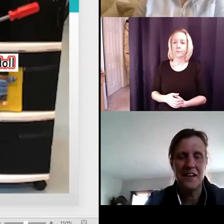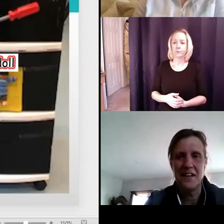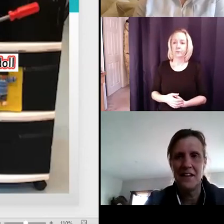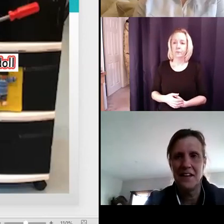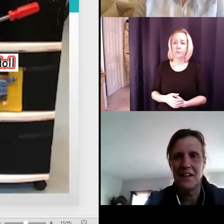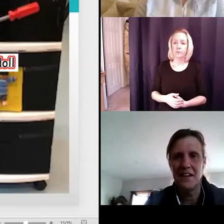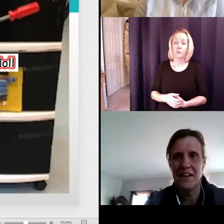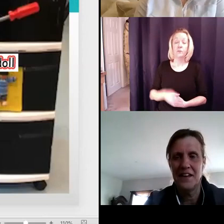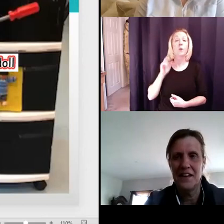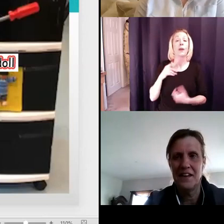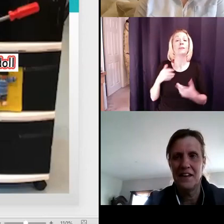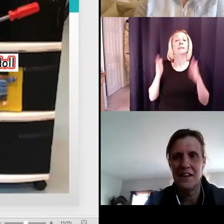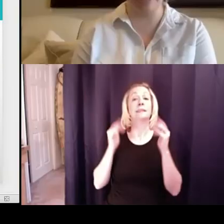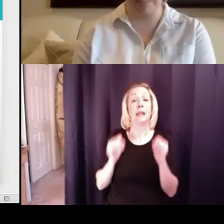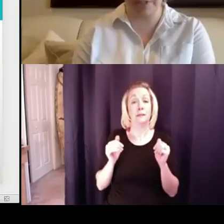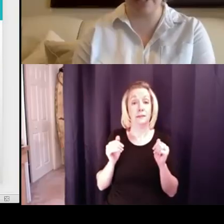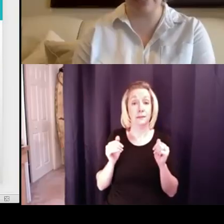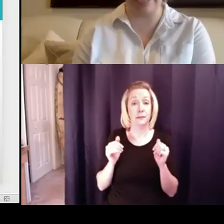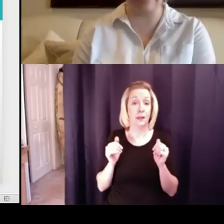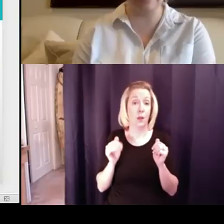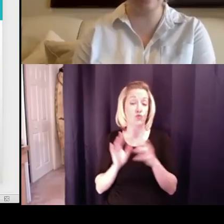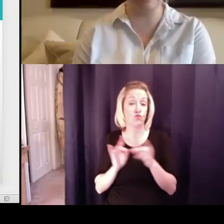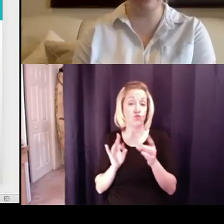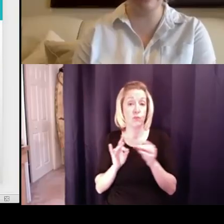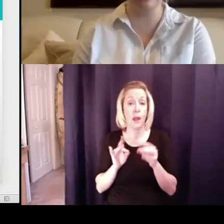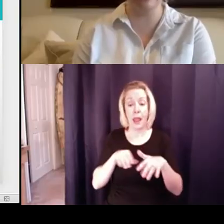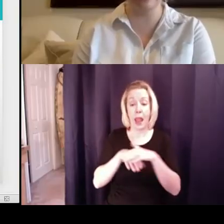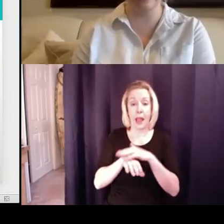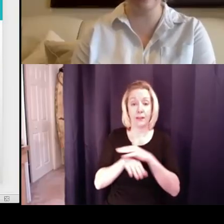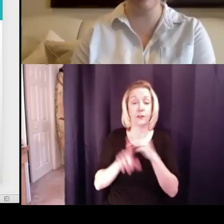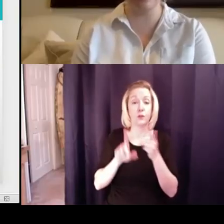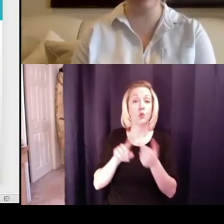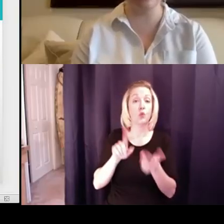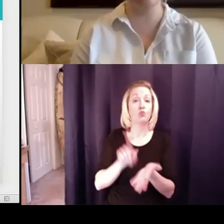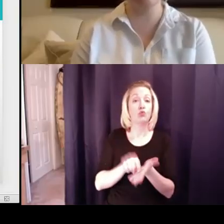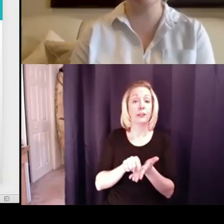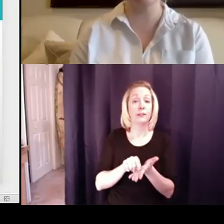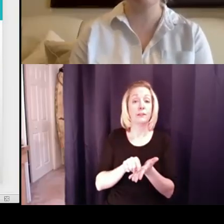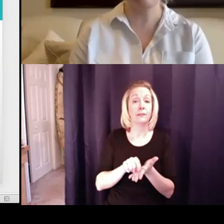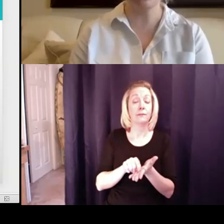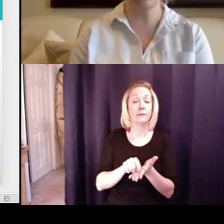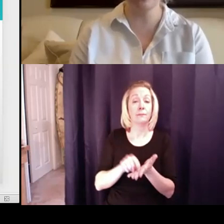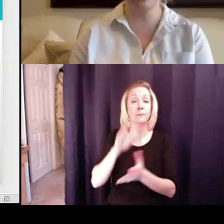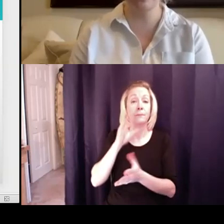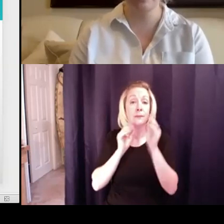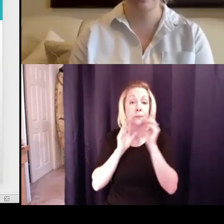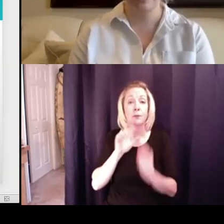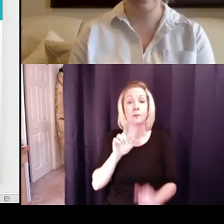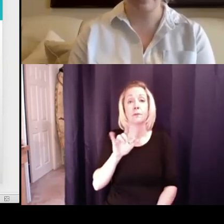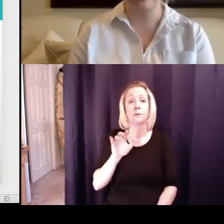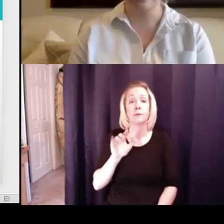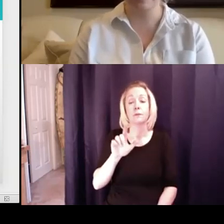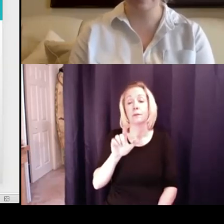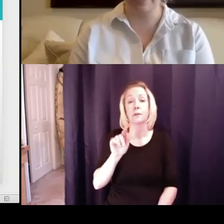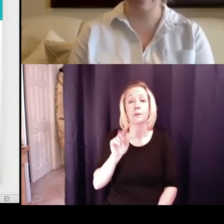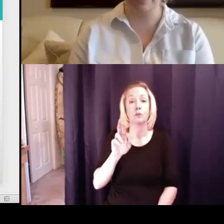So the next thing that I wanted to kind of bring up was just access to print and literacy experiences. So I